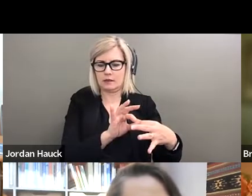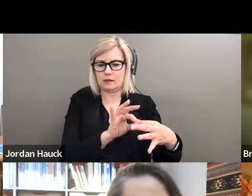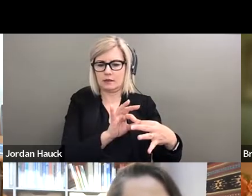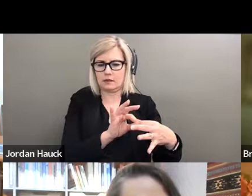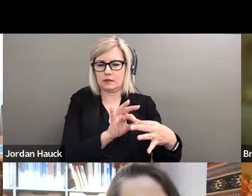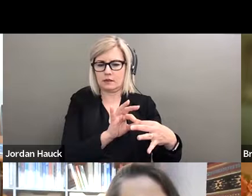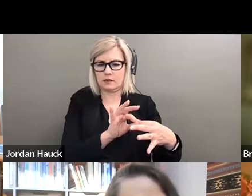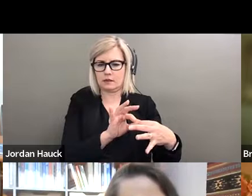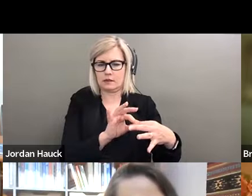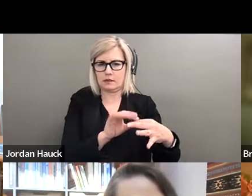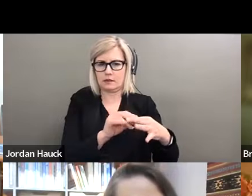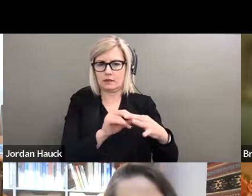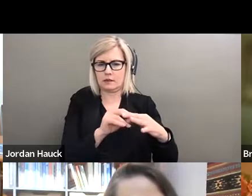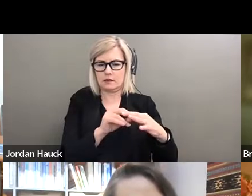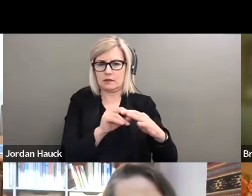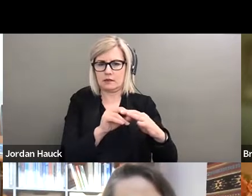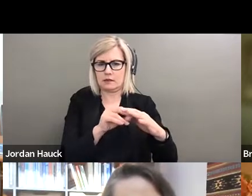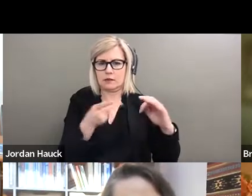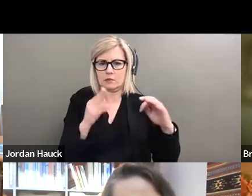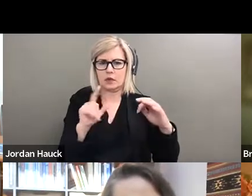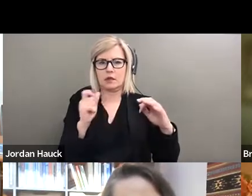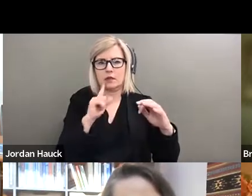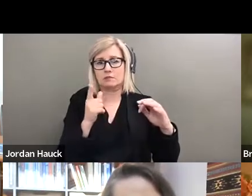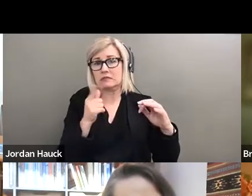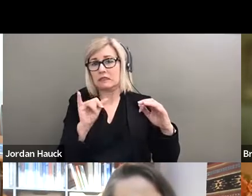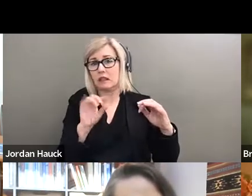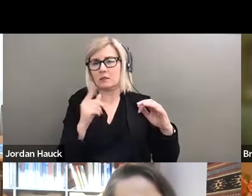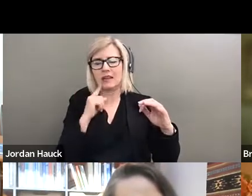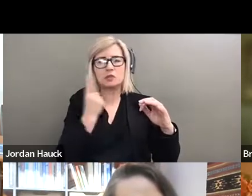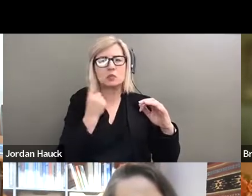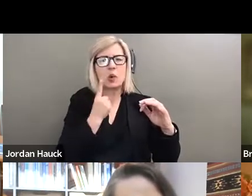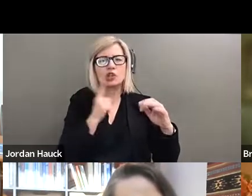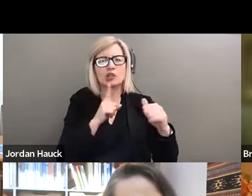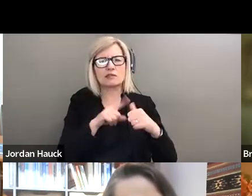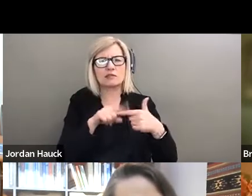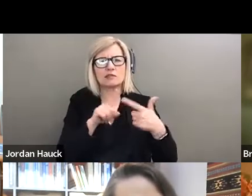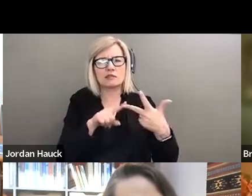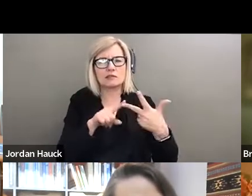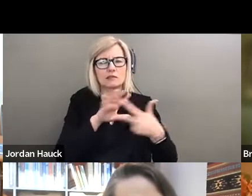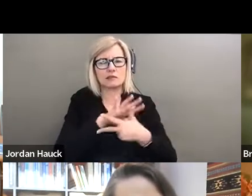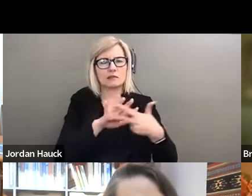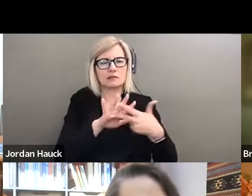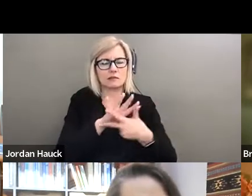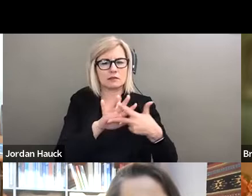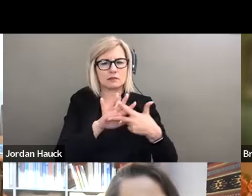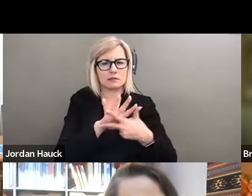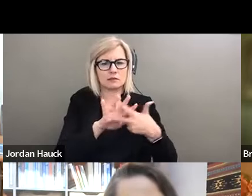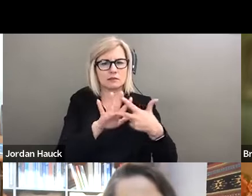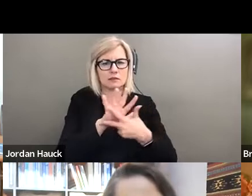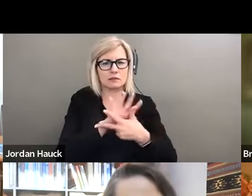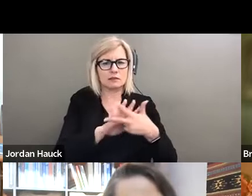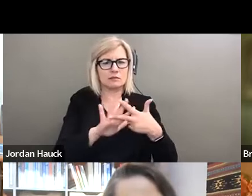maybe policy still on. She can update too, but I would just wonder if that was